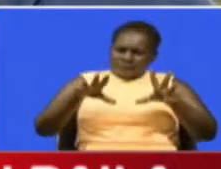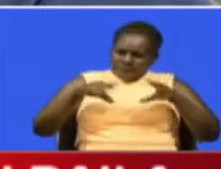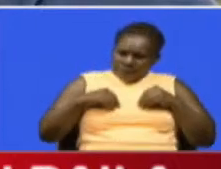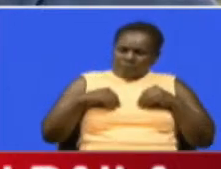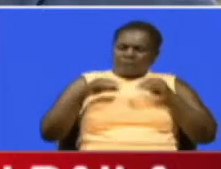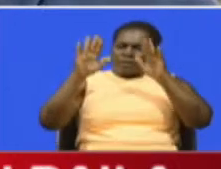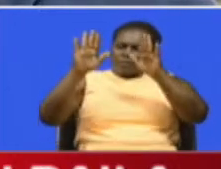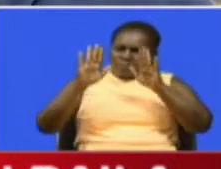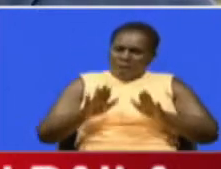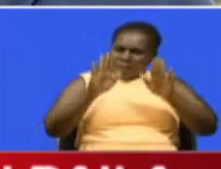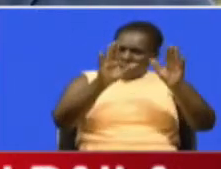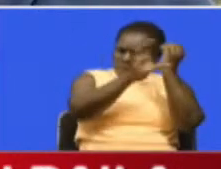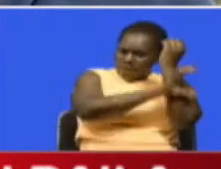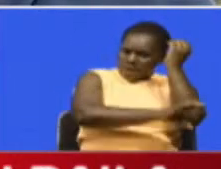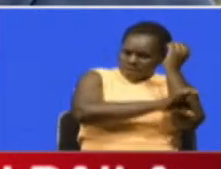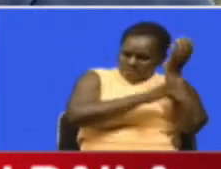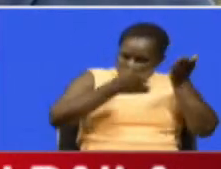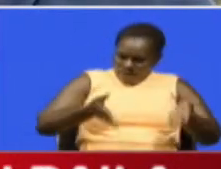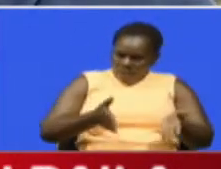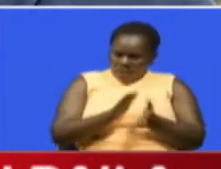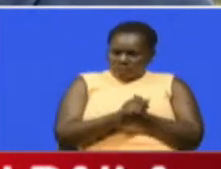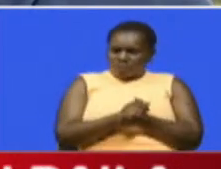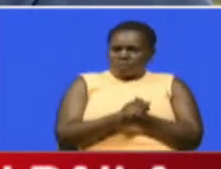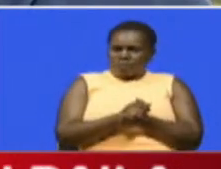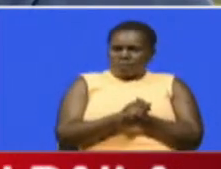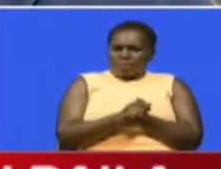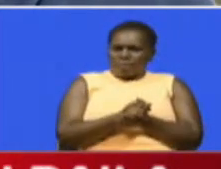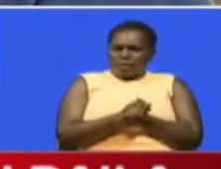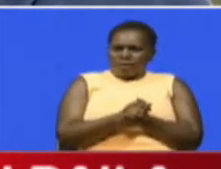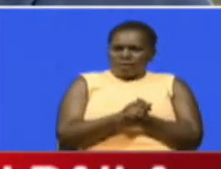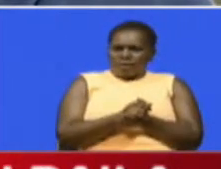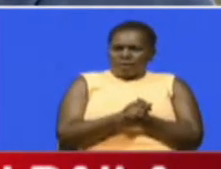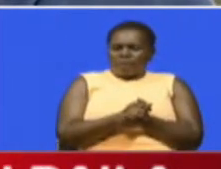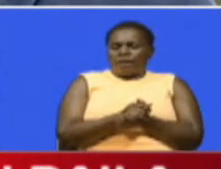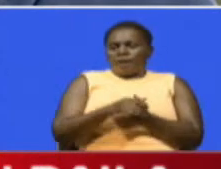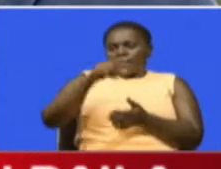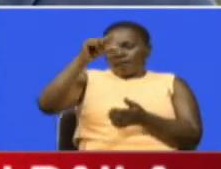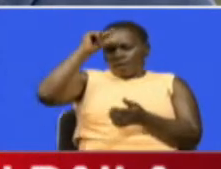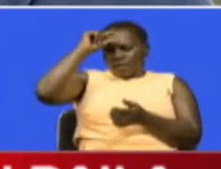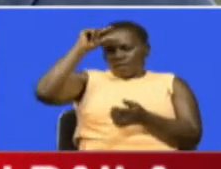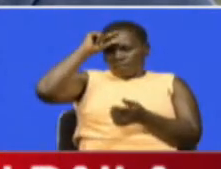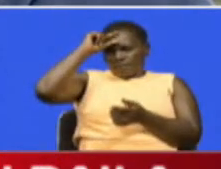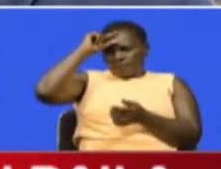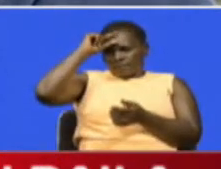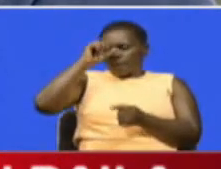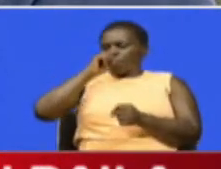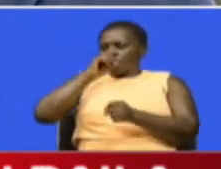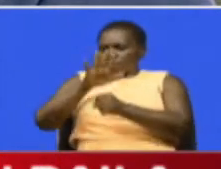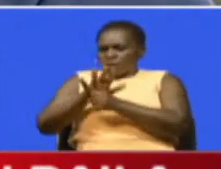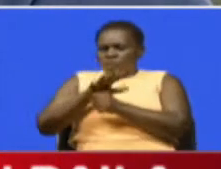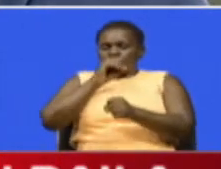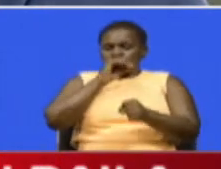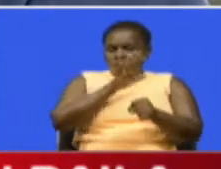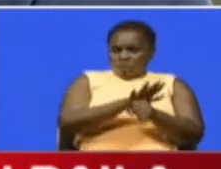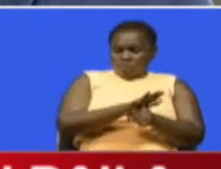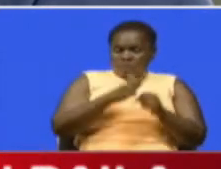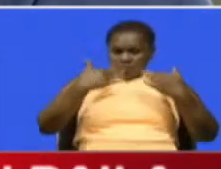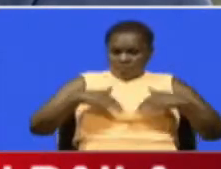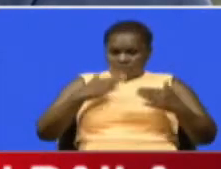priority for the country? You see, when this government made some promises to the